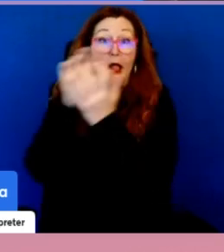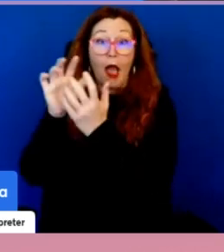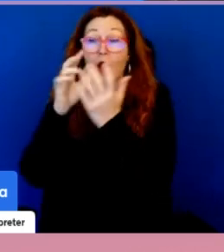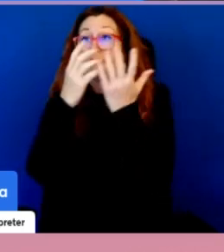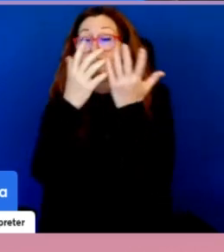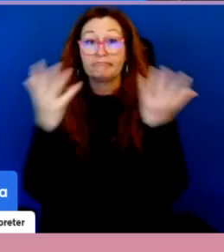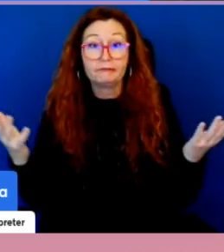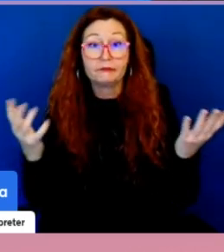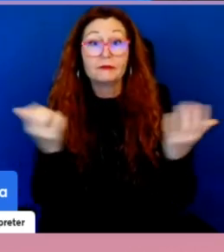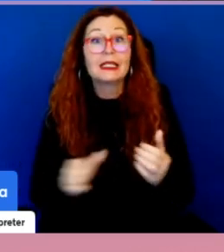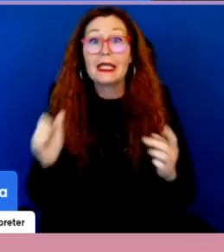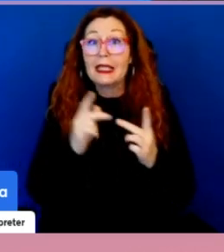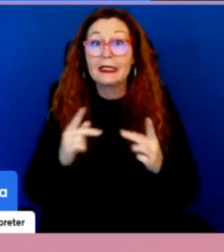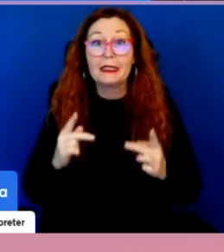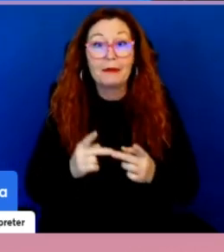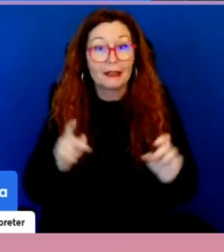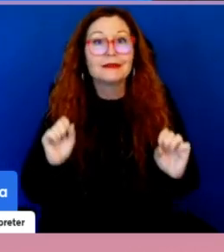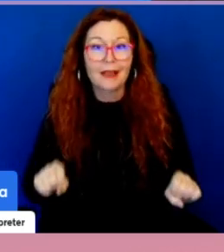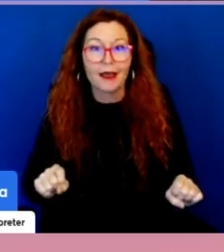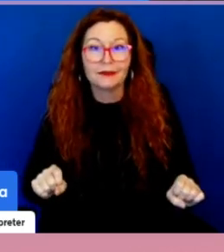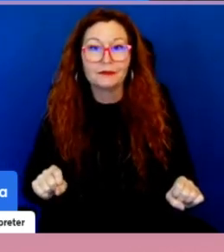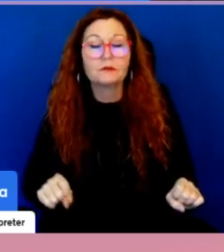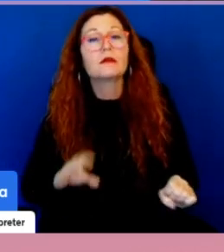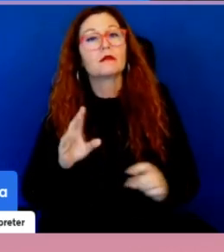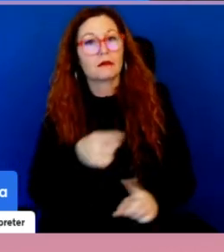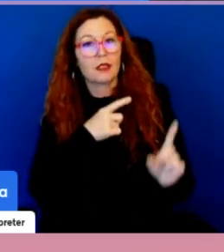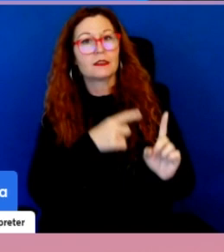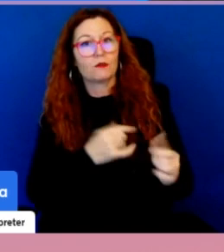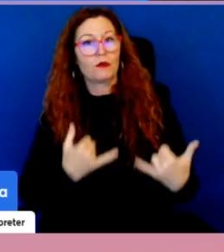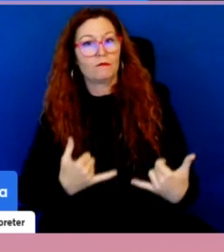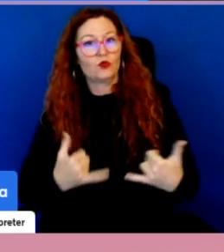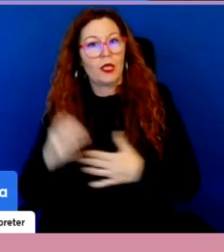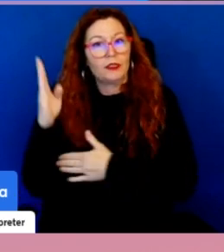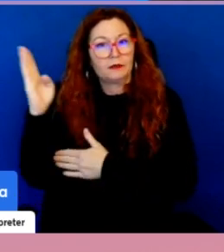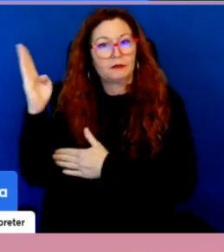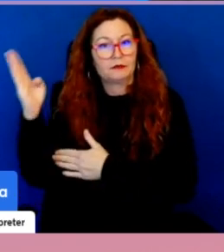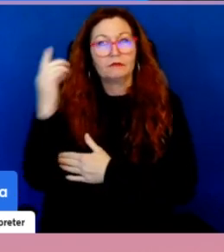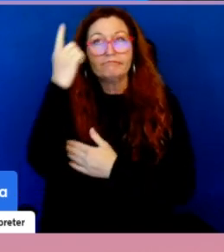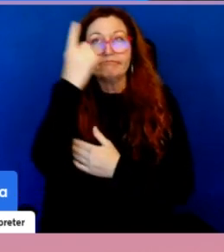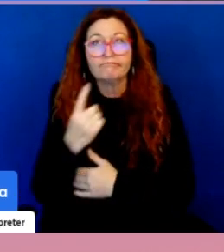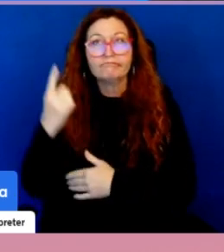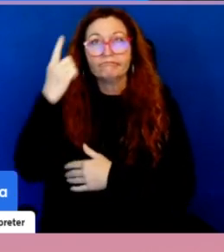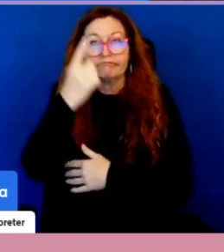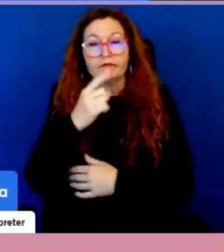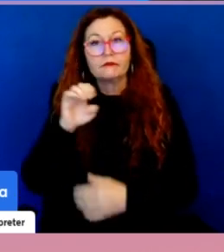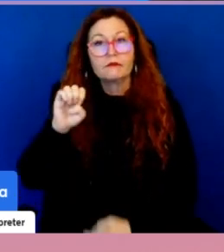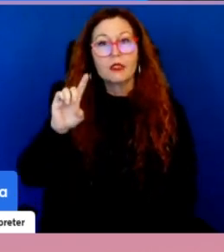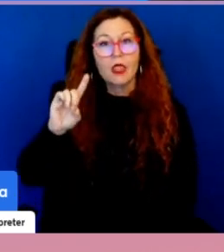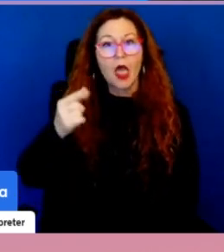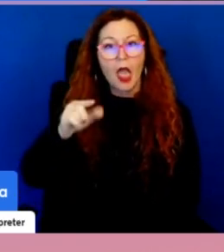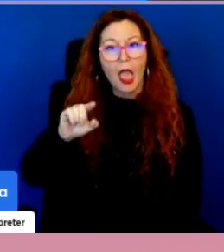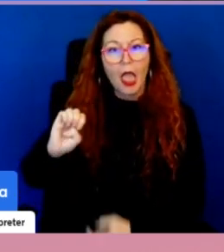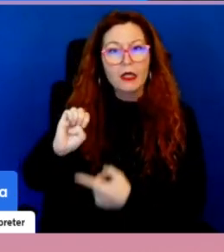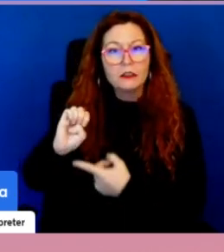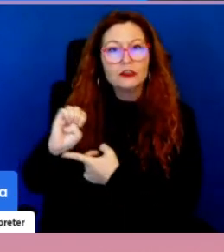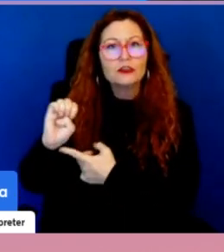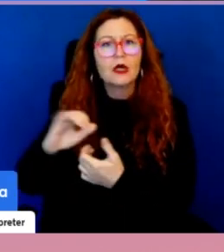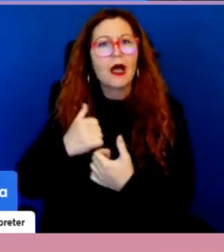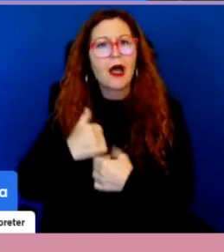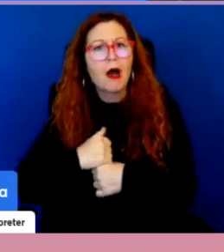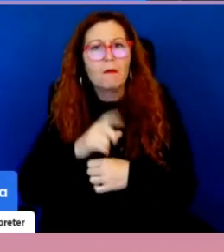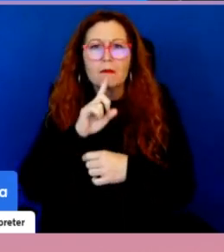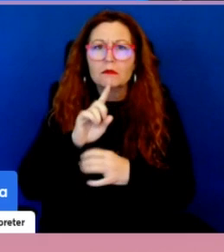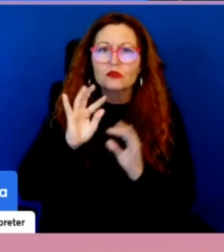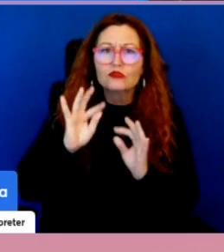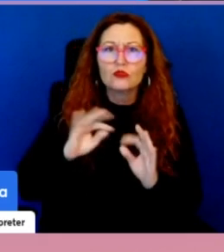setting the stage for today. As we go to those edge scenarios, how do we make sure that we're still providing secure